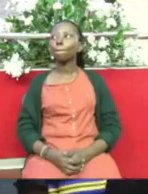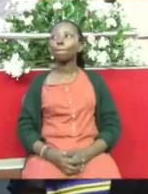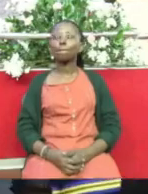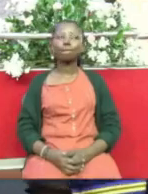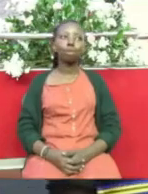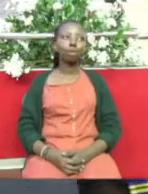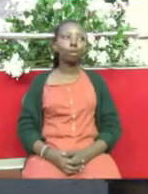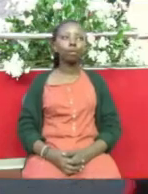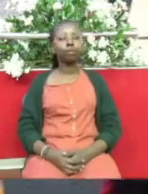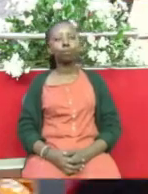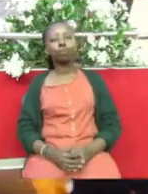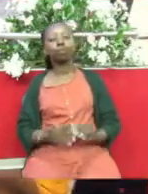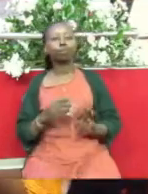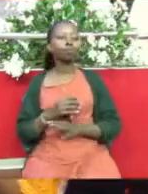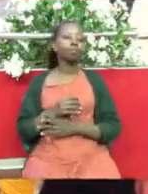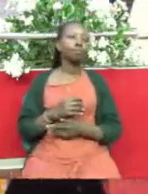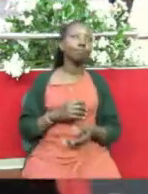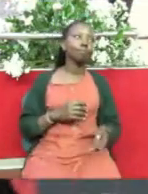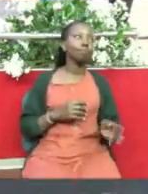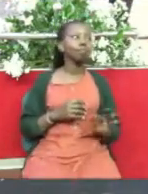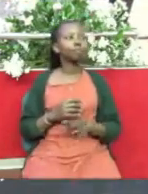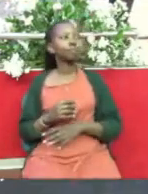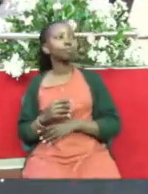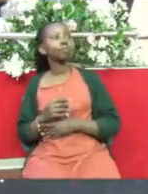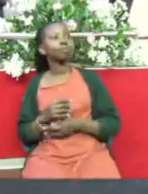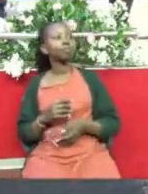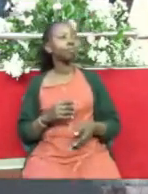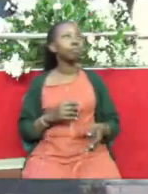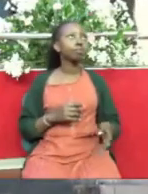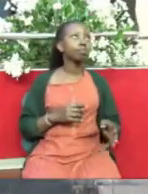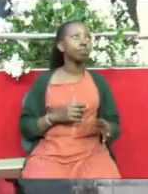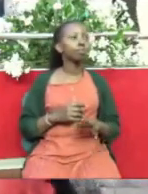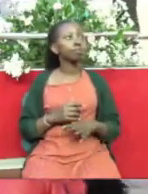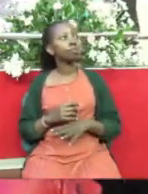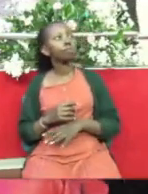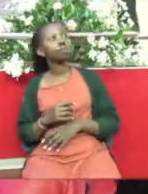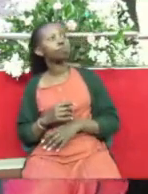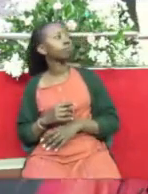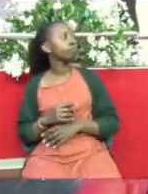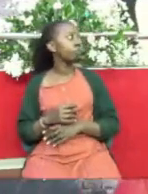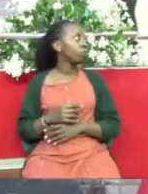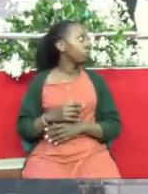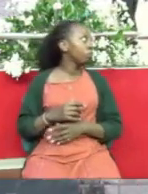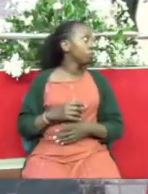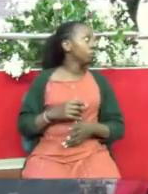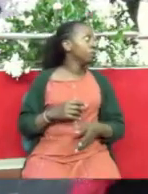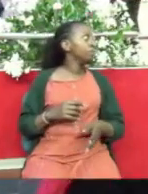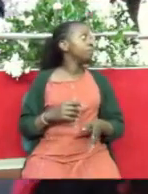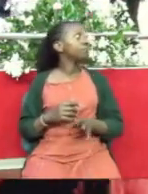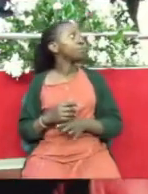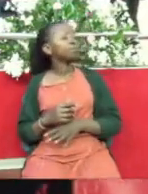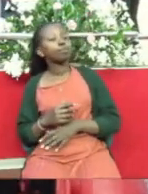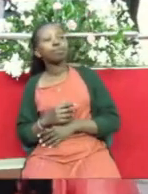great. You do miracles so great. There is no